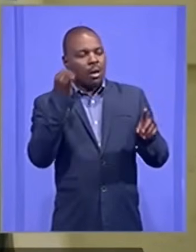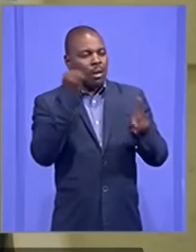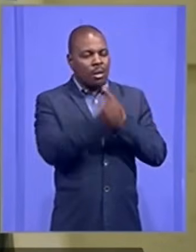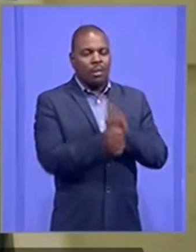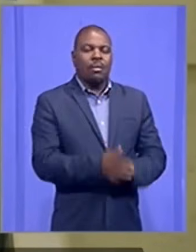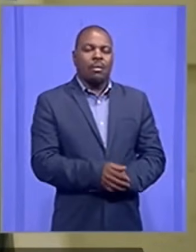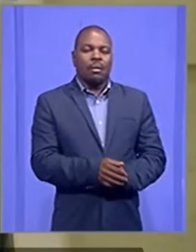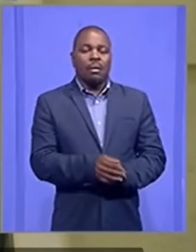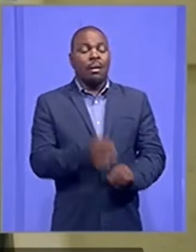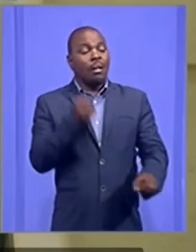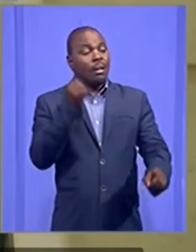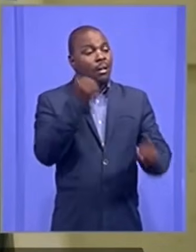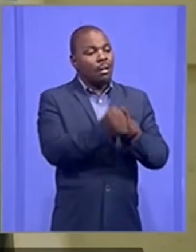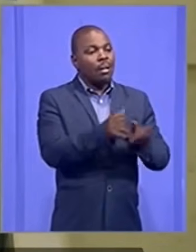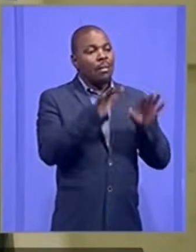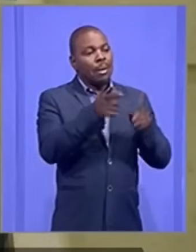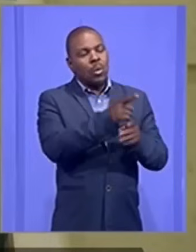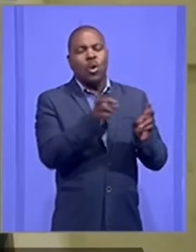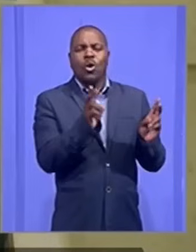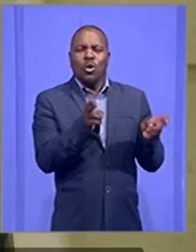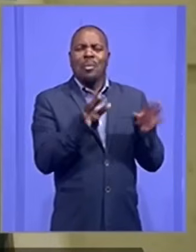brutal slaughter of civilians.